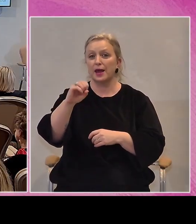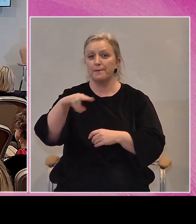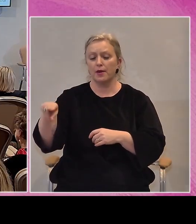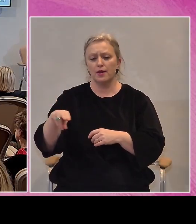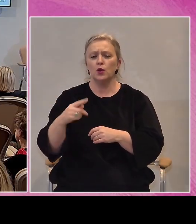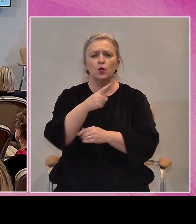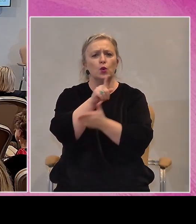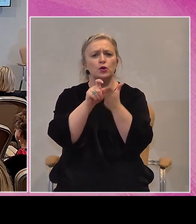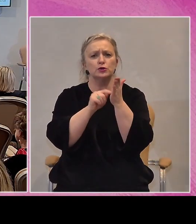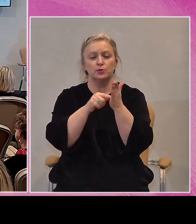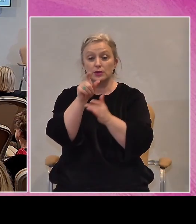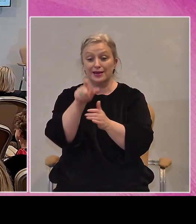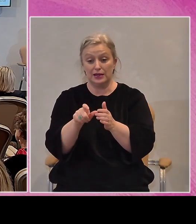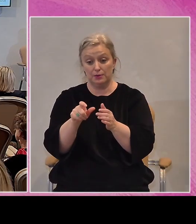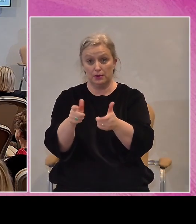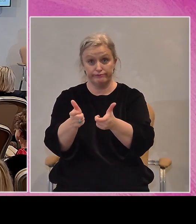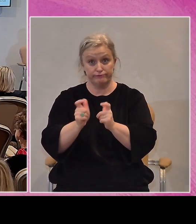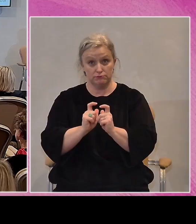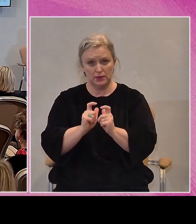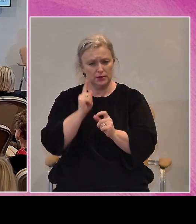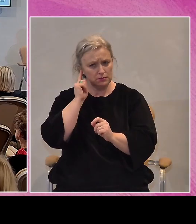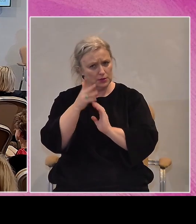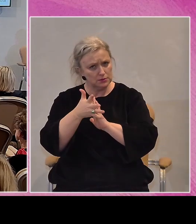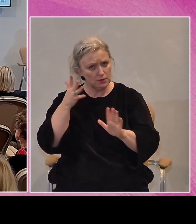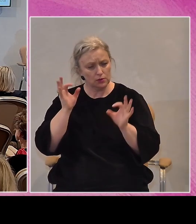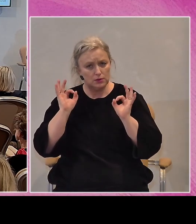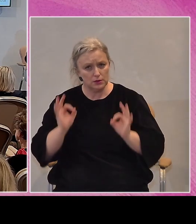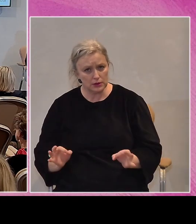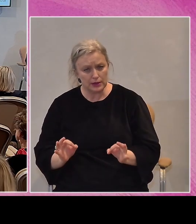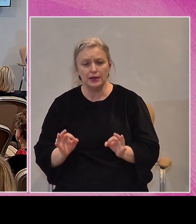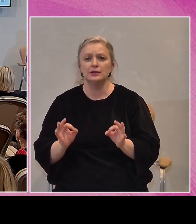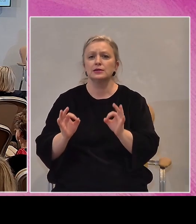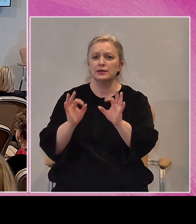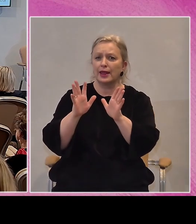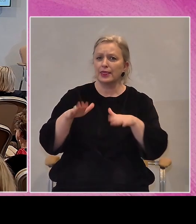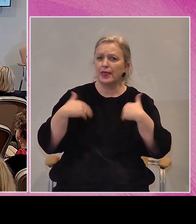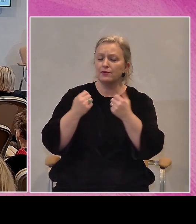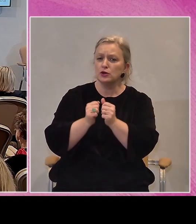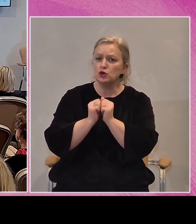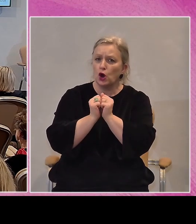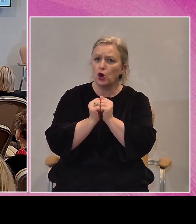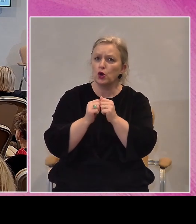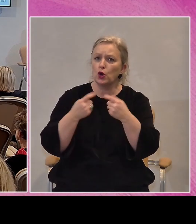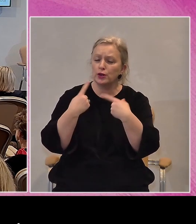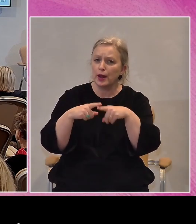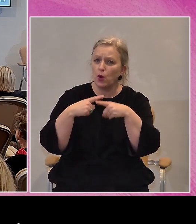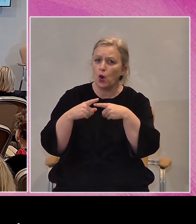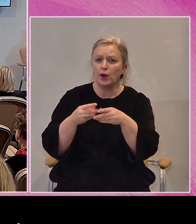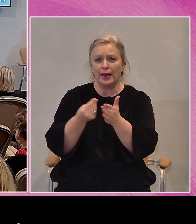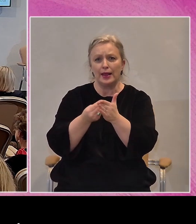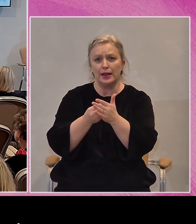the Association of Pharmaceutical Manufacturers. A question. Did I understand correctly that the